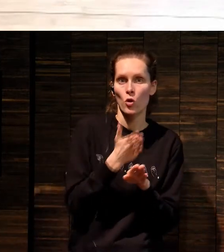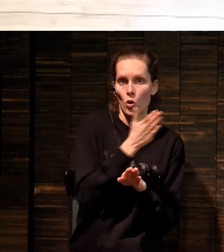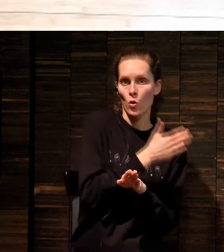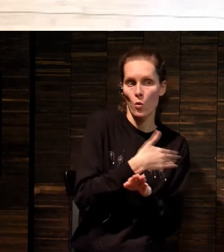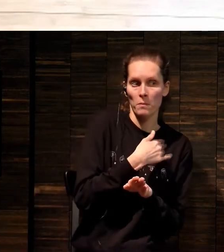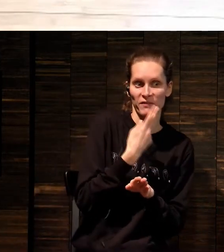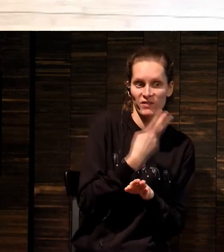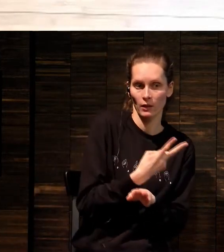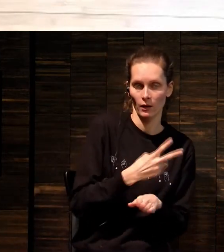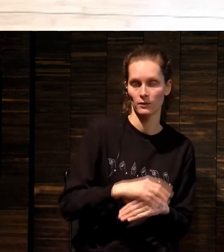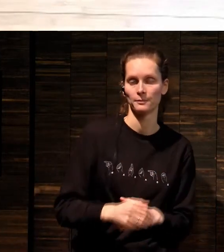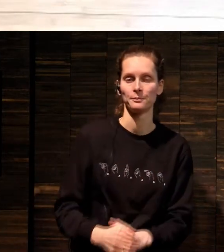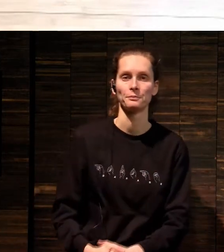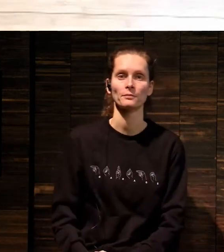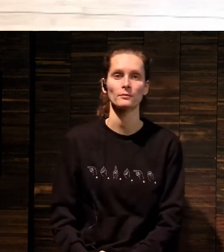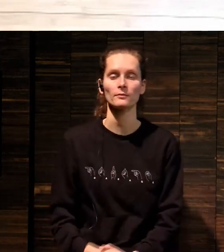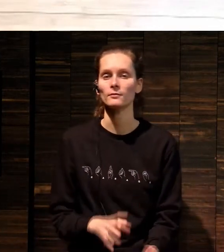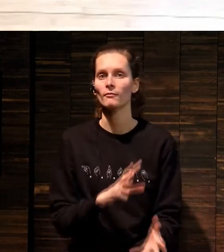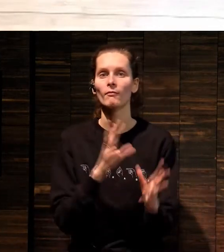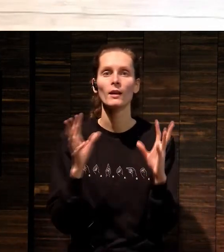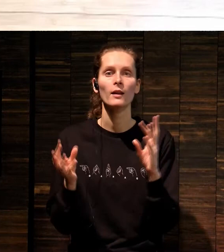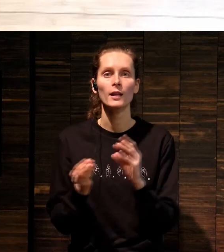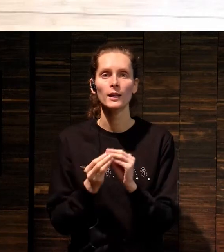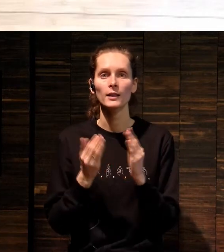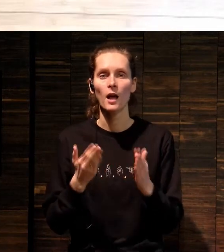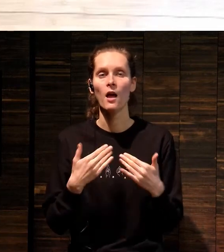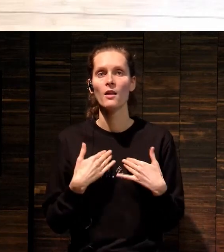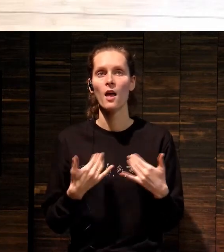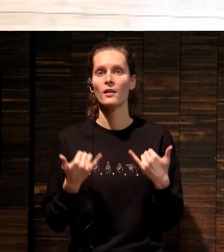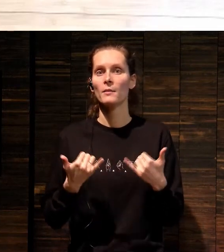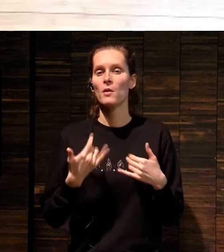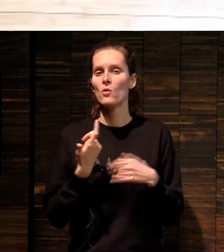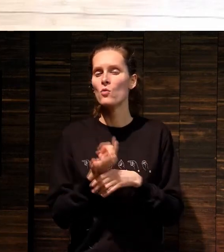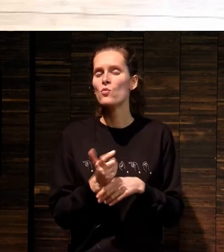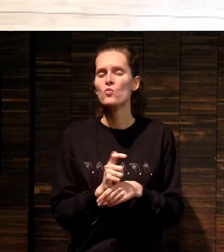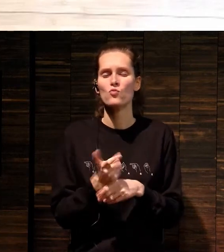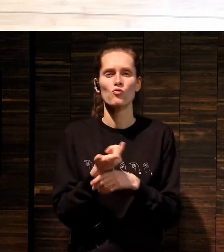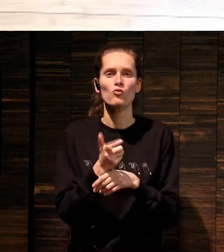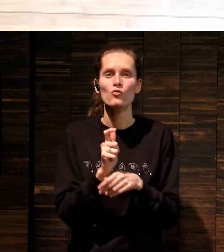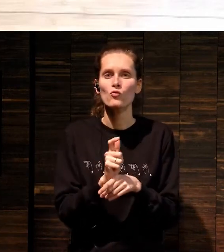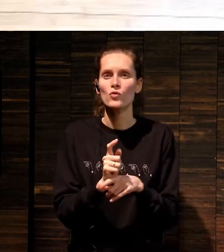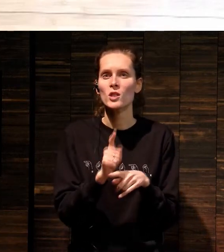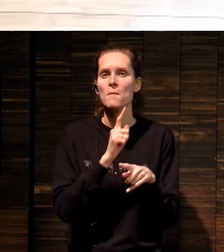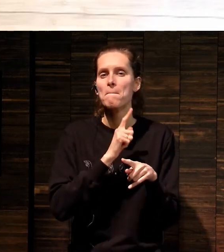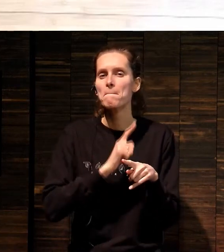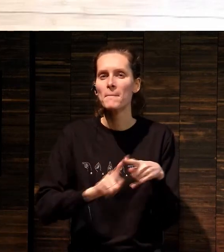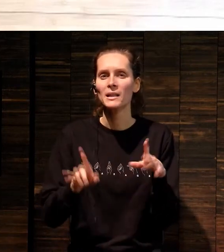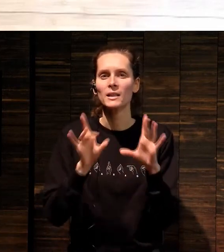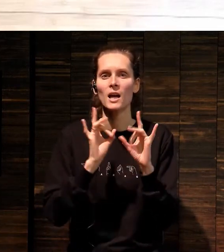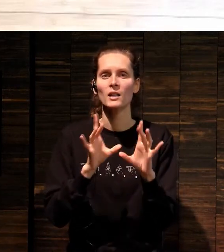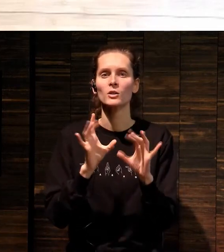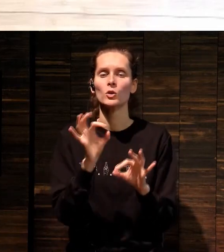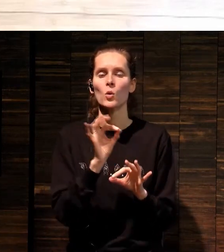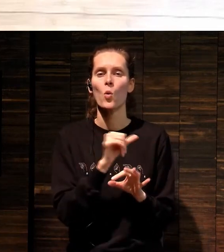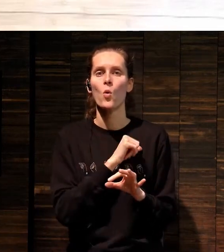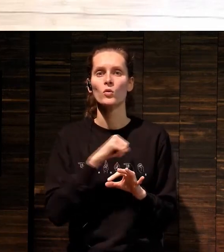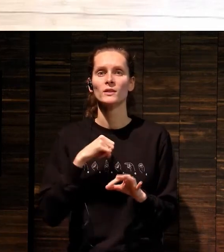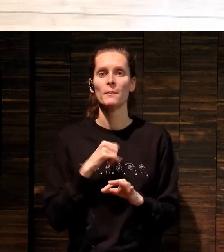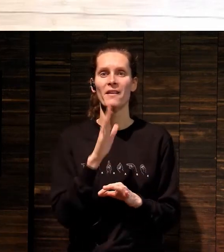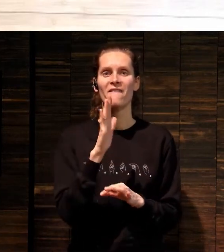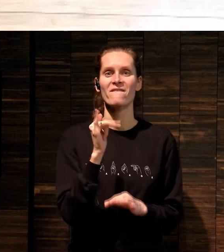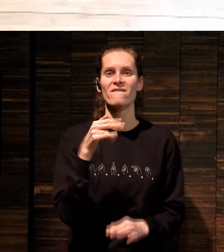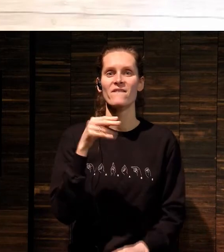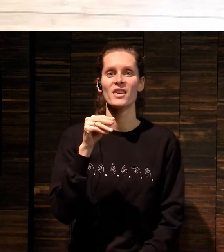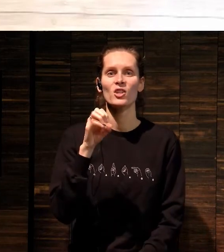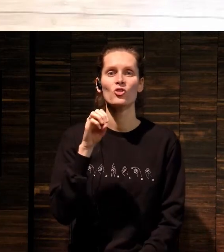So I could give a super quick overview of the widget itself, just so that you could see what one looks like